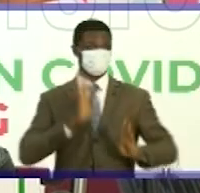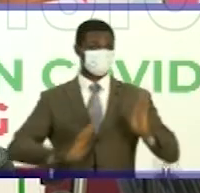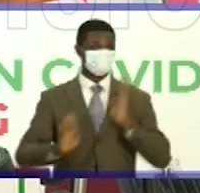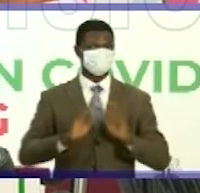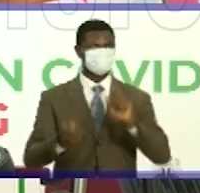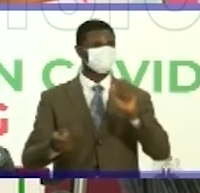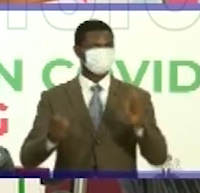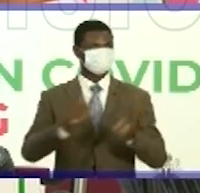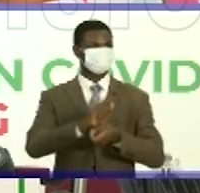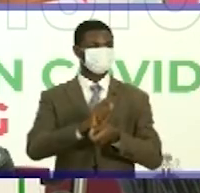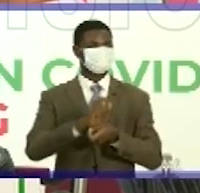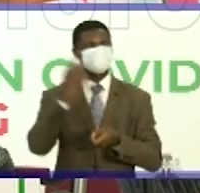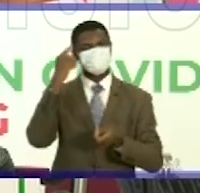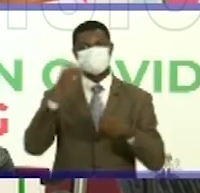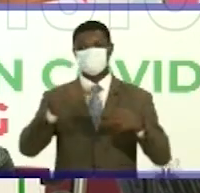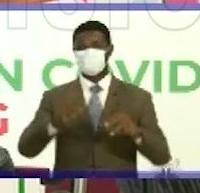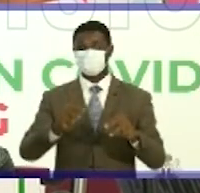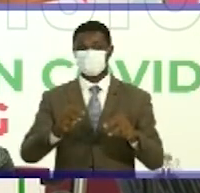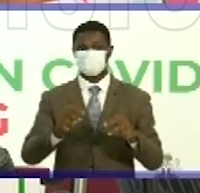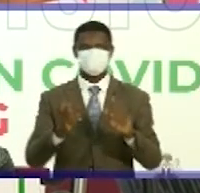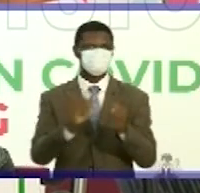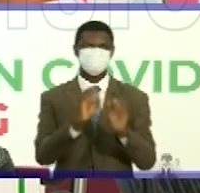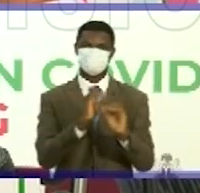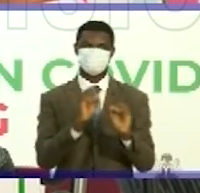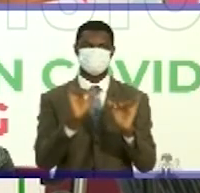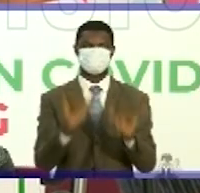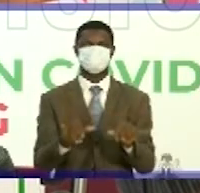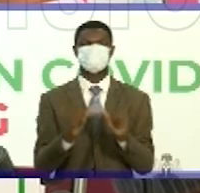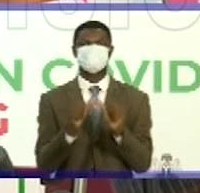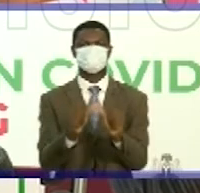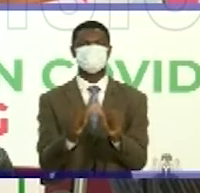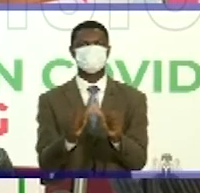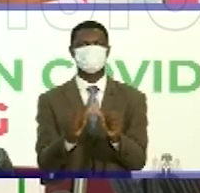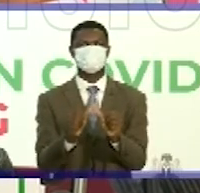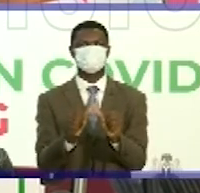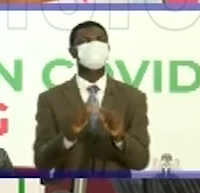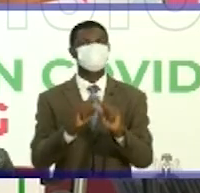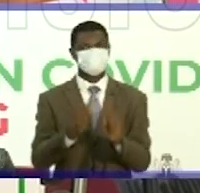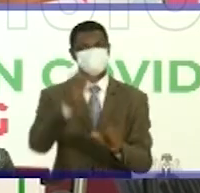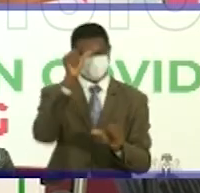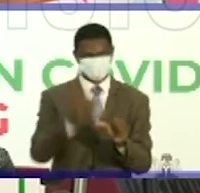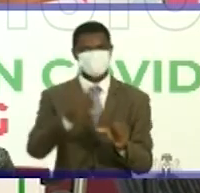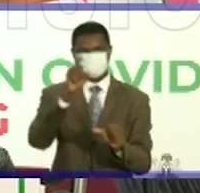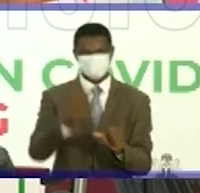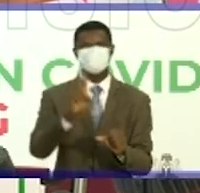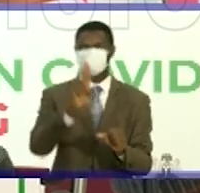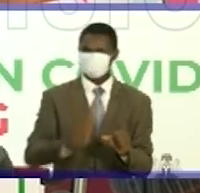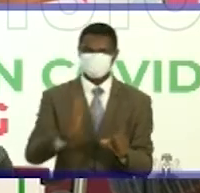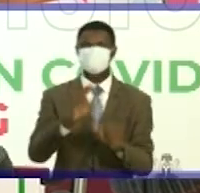For markets, no major change apart from the issue of face masks that continues to be of